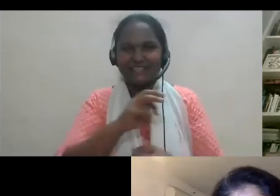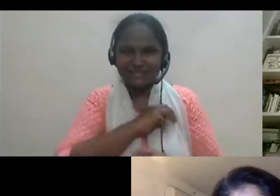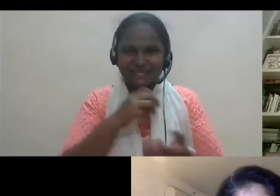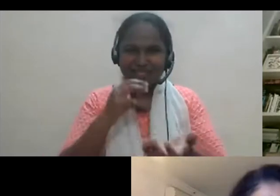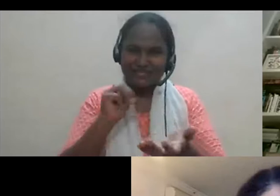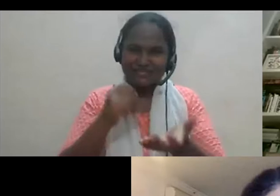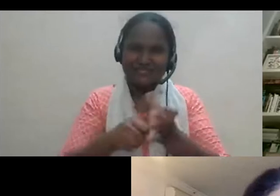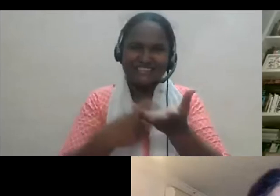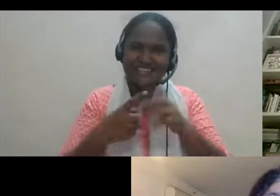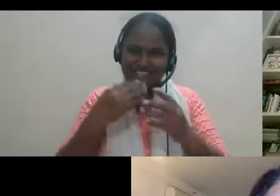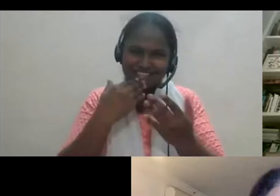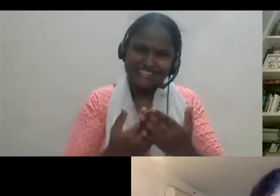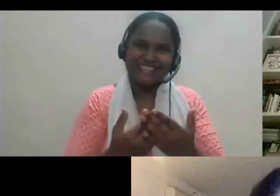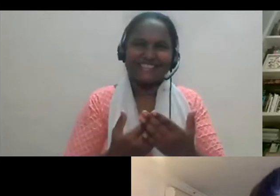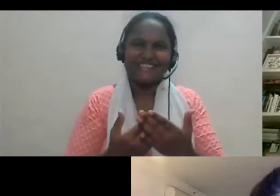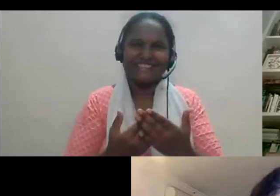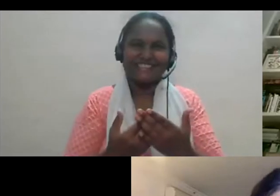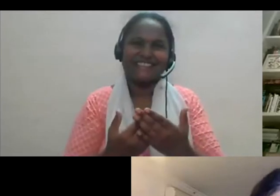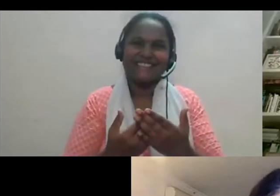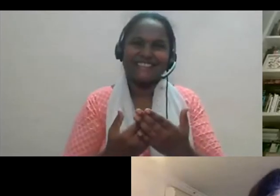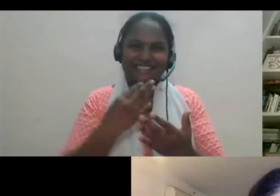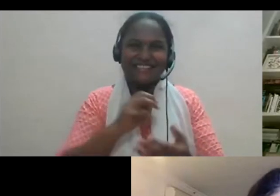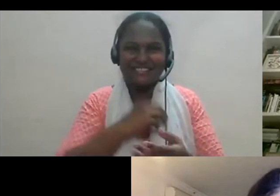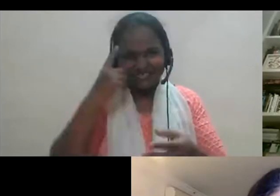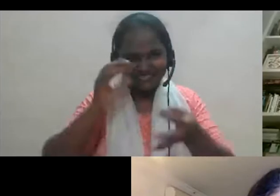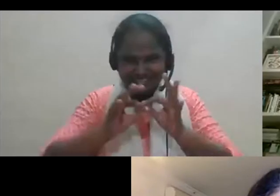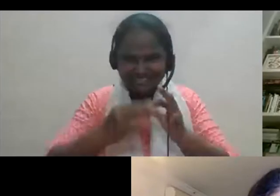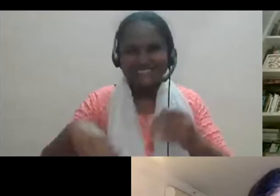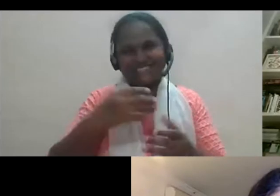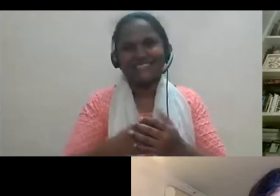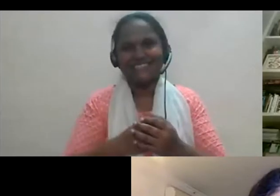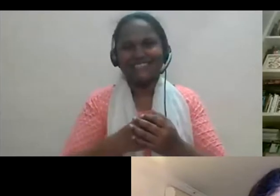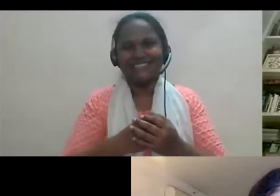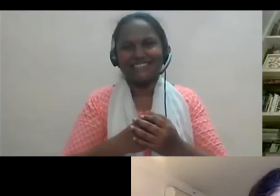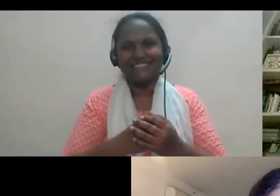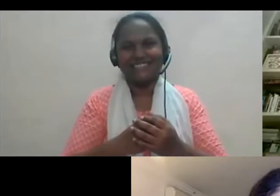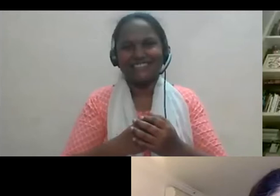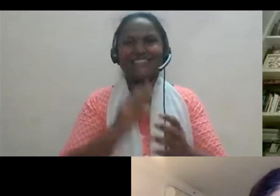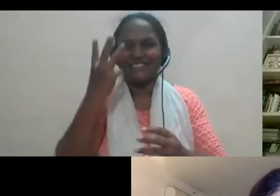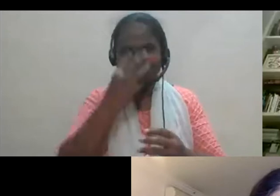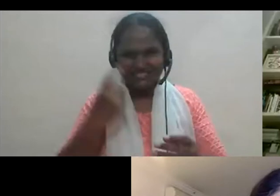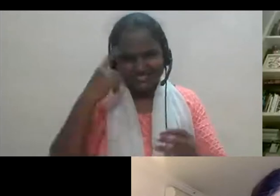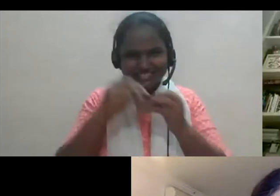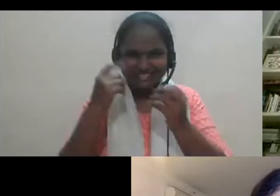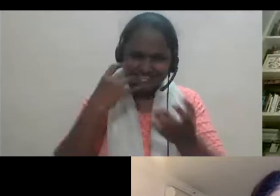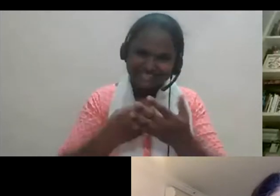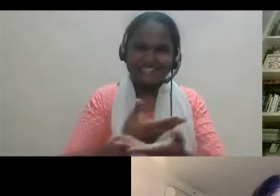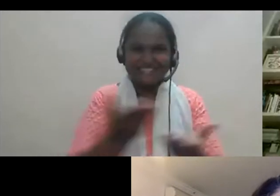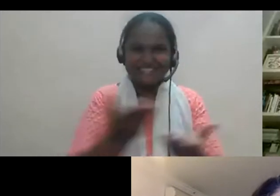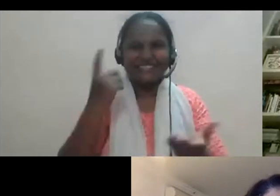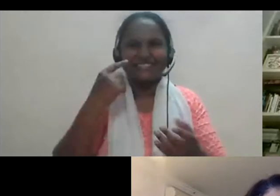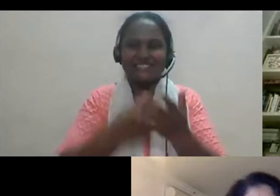her interpretation. All the enormous, wonderful vibe that I perceive.